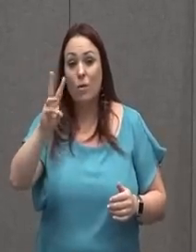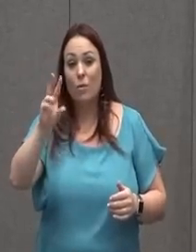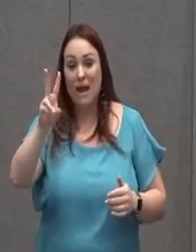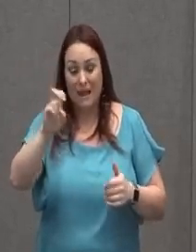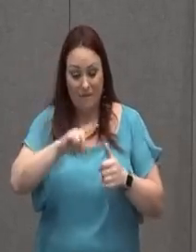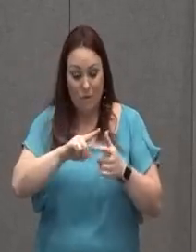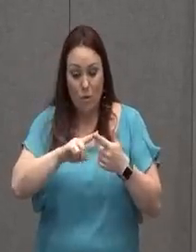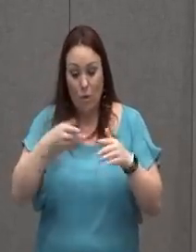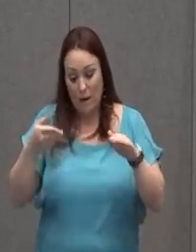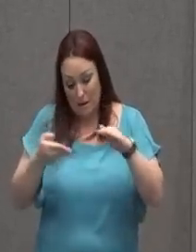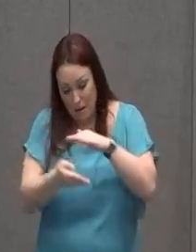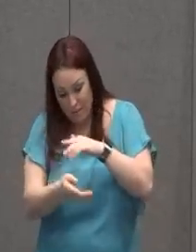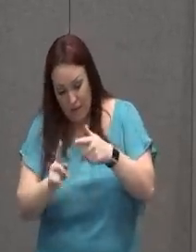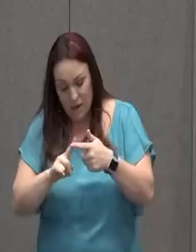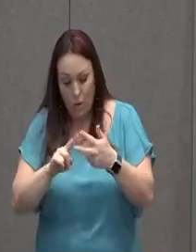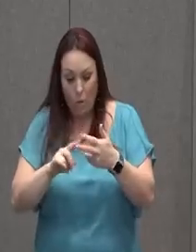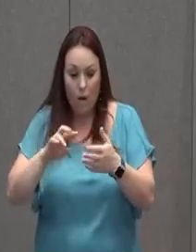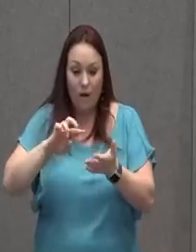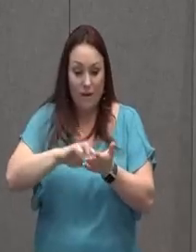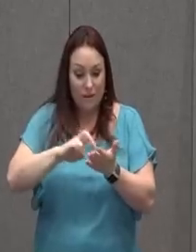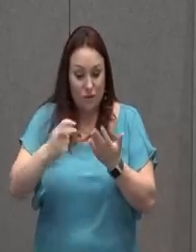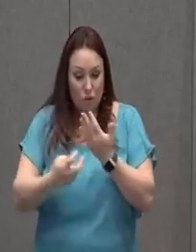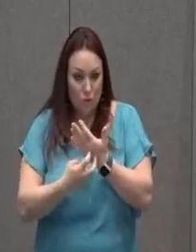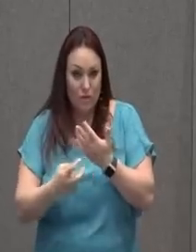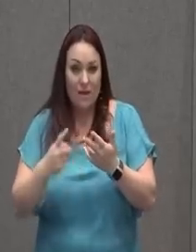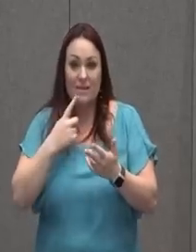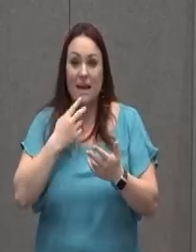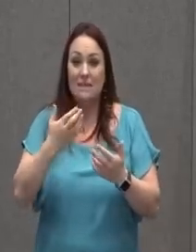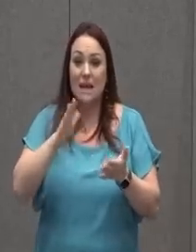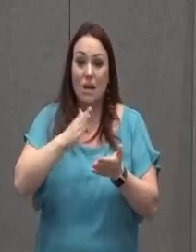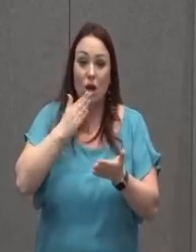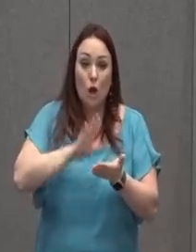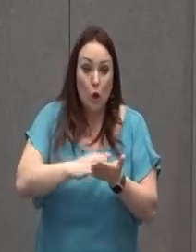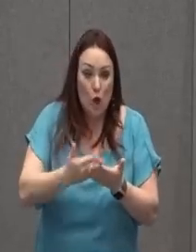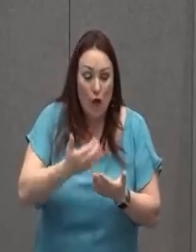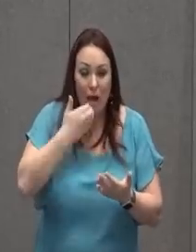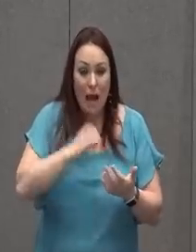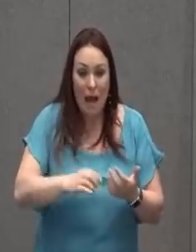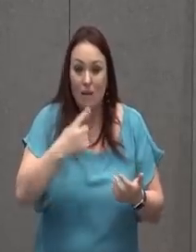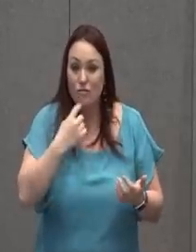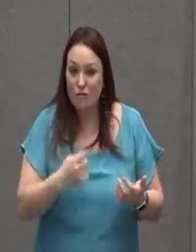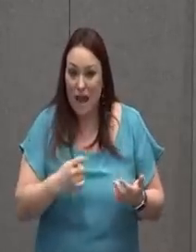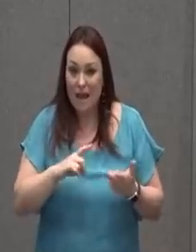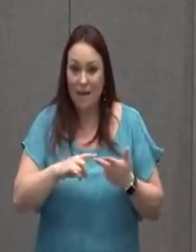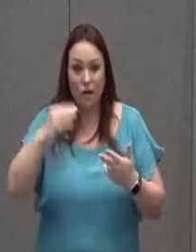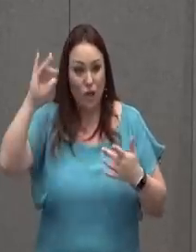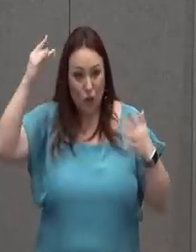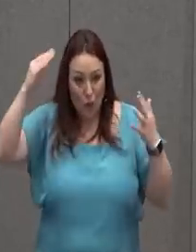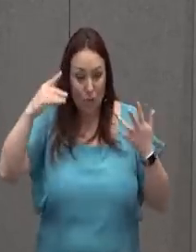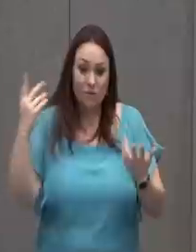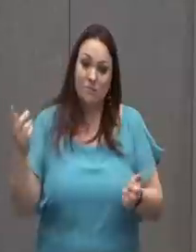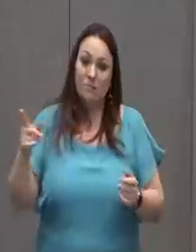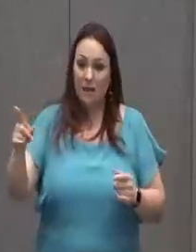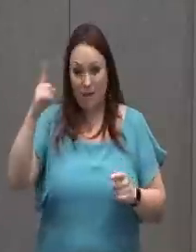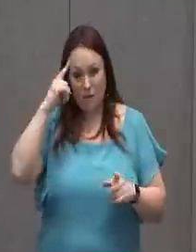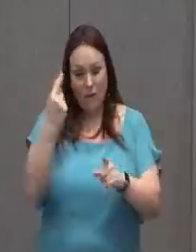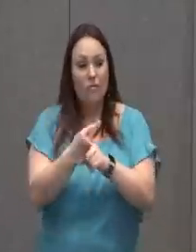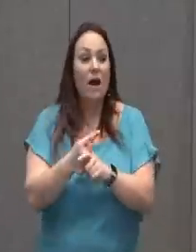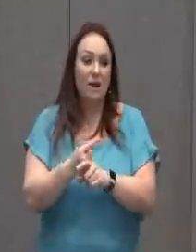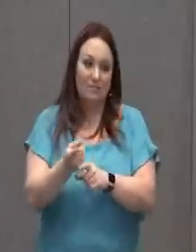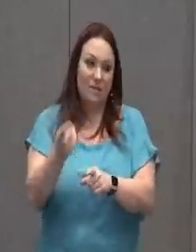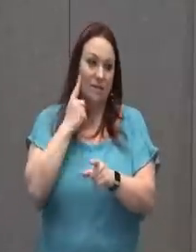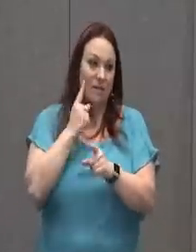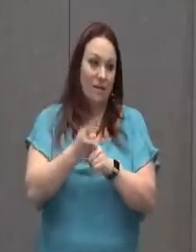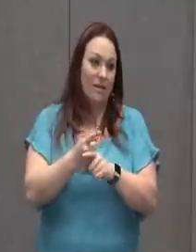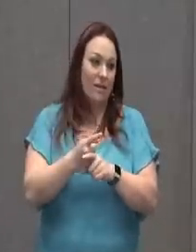toaster because they said cook, they said hot, they said red glow. Very good. All that stuff. I think that so you are correct. I'm going to write that.